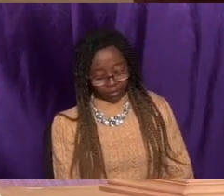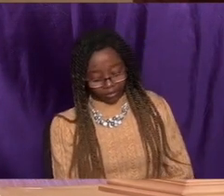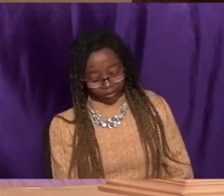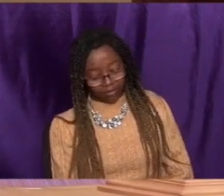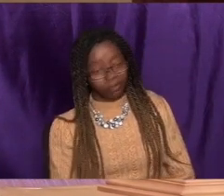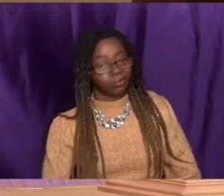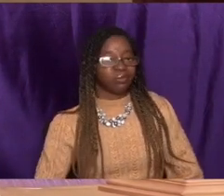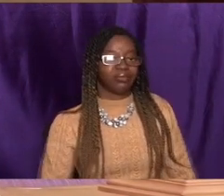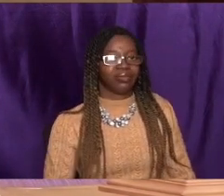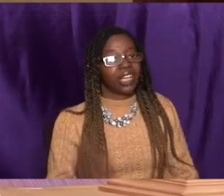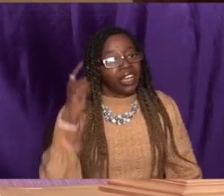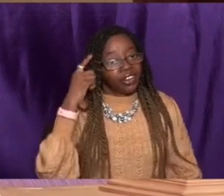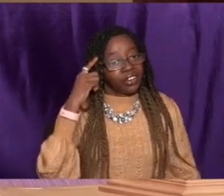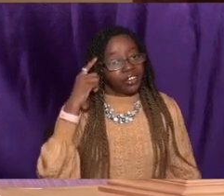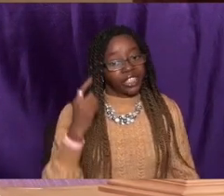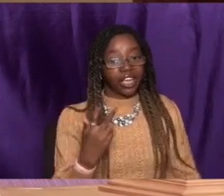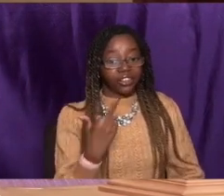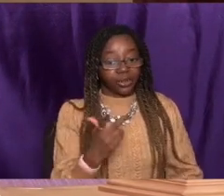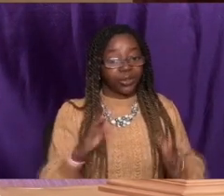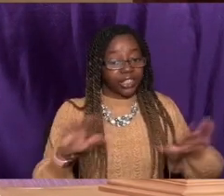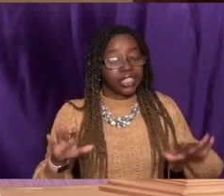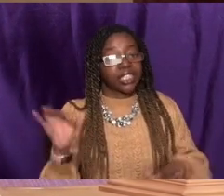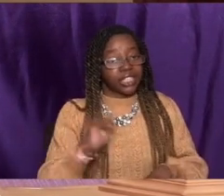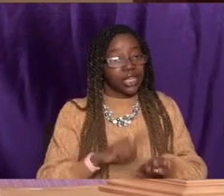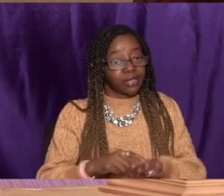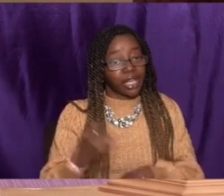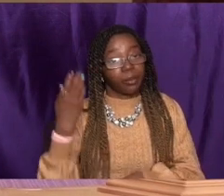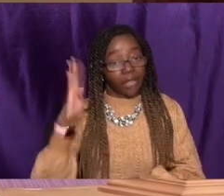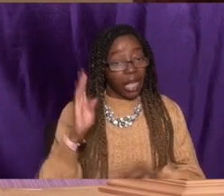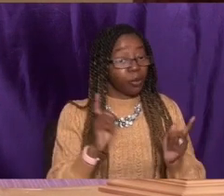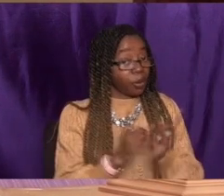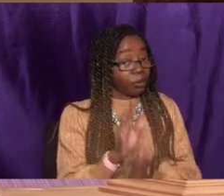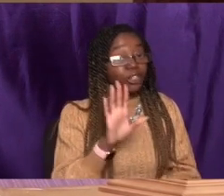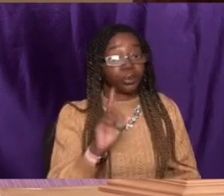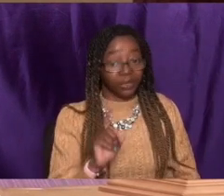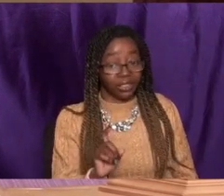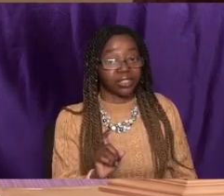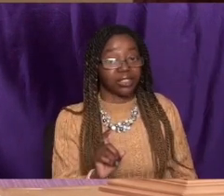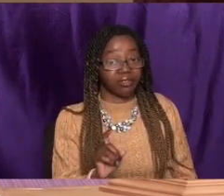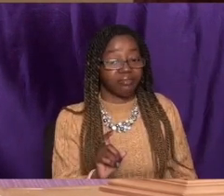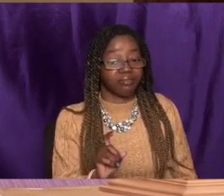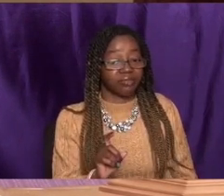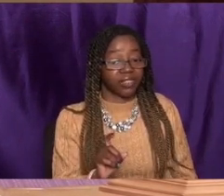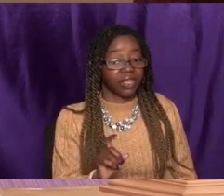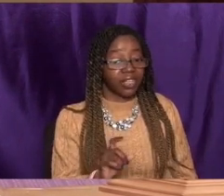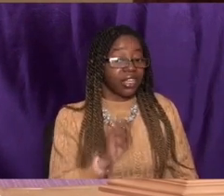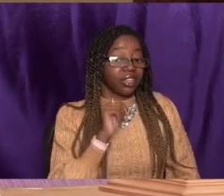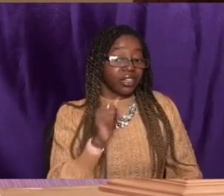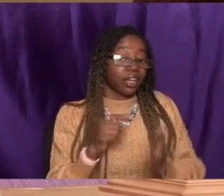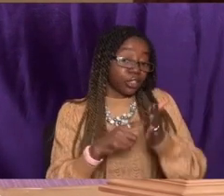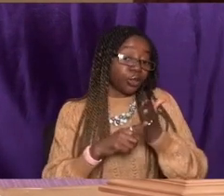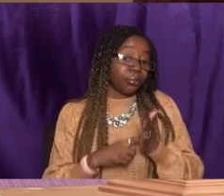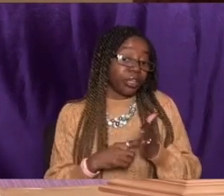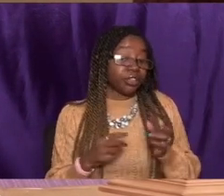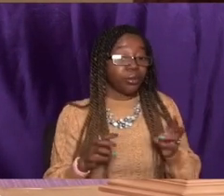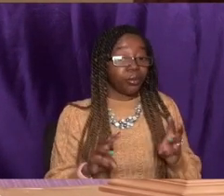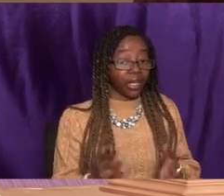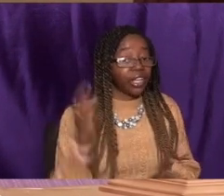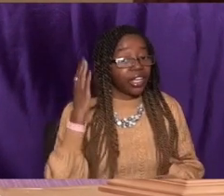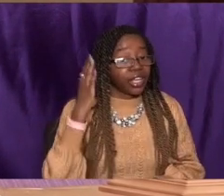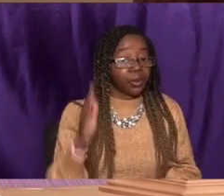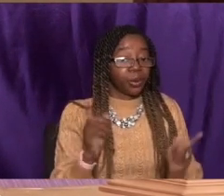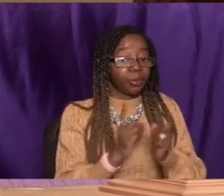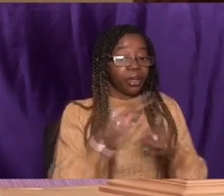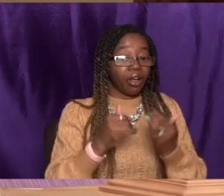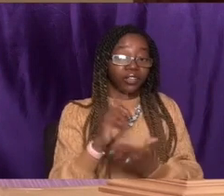and had nerve enough to have 3 of them in at the same time. I'm telling you, God will meet some needs. He didn't show me the way he was going to meet